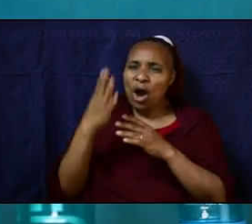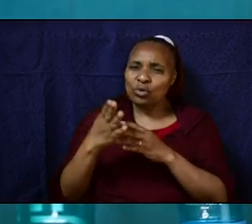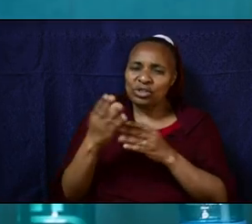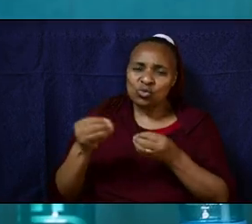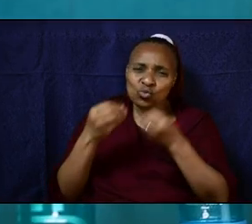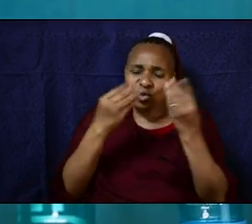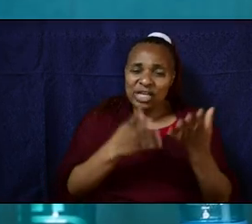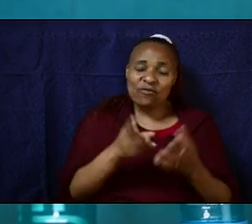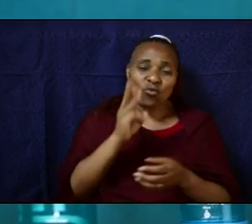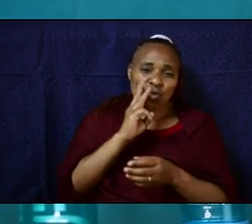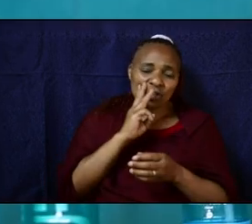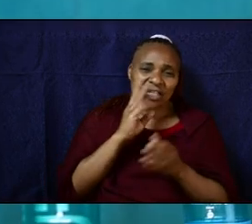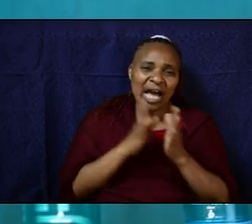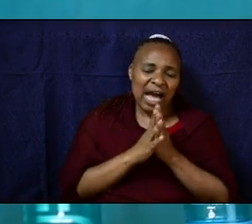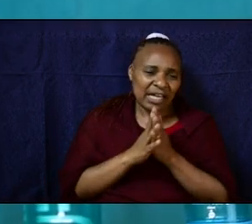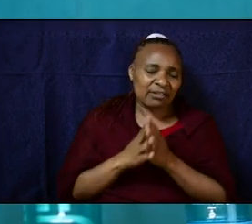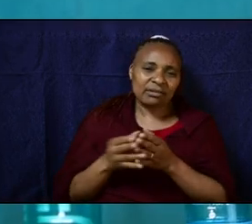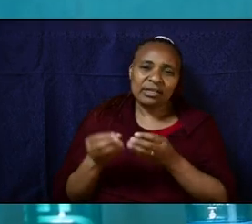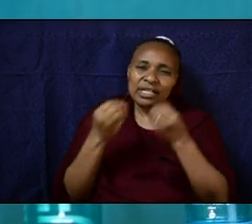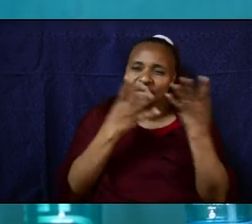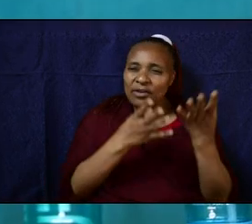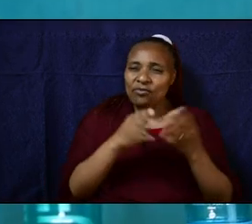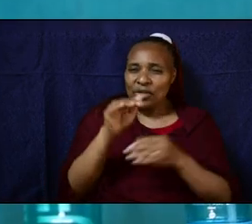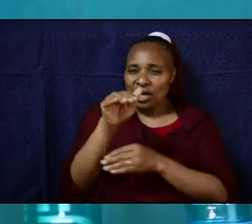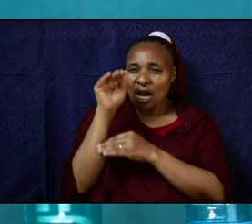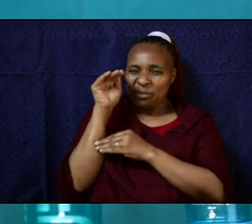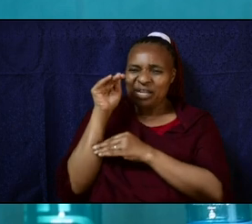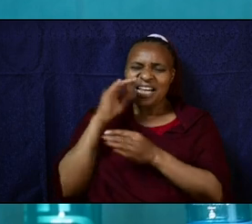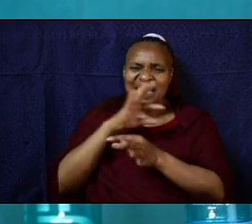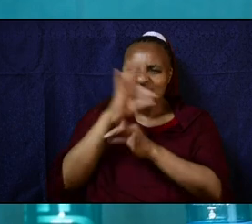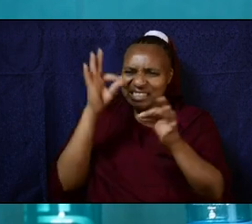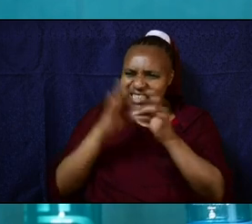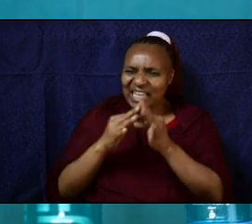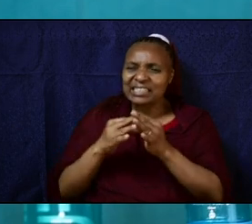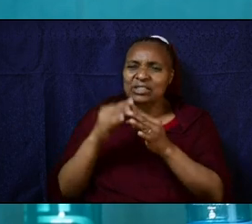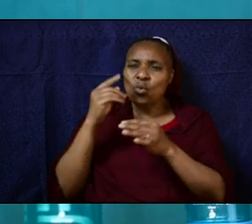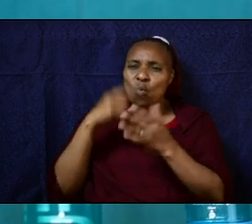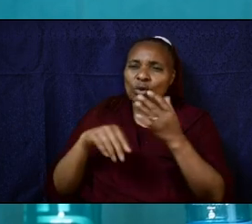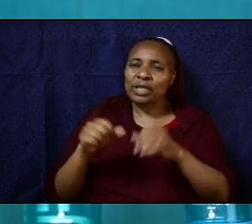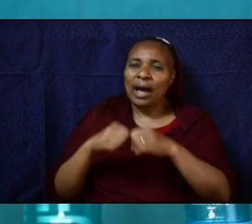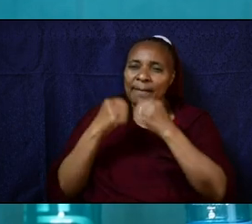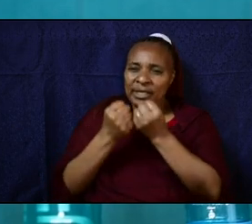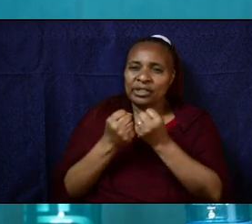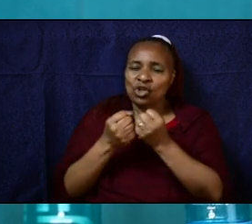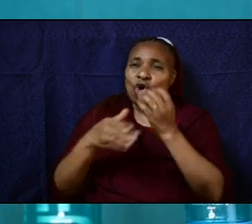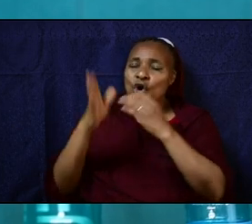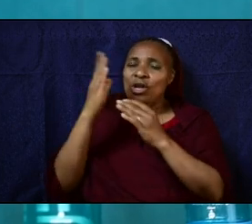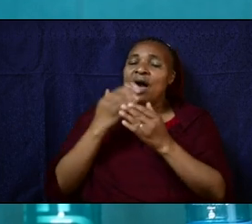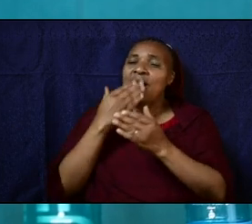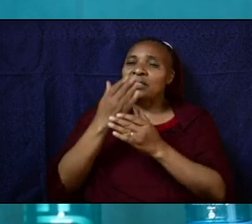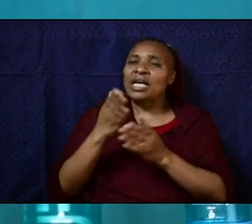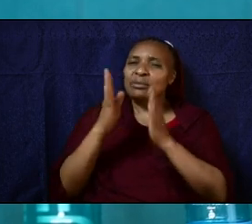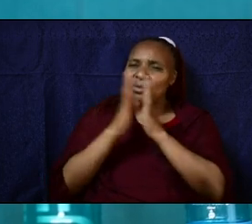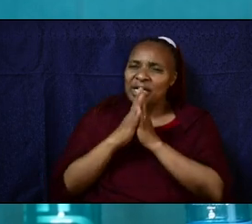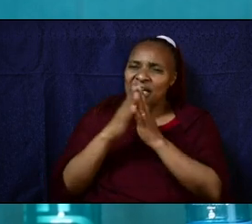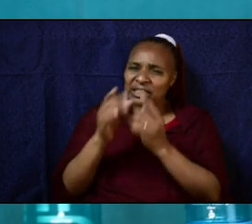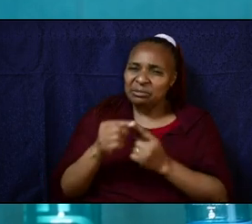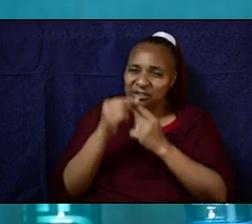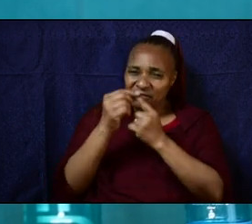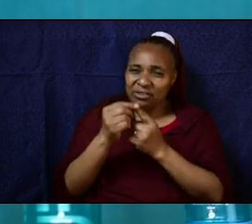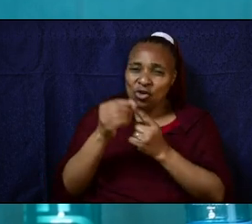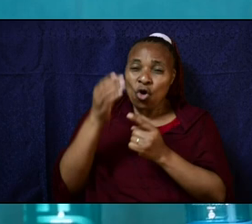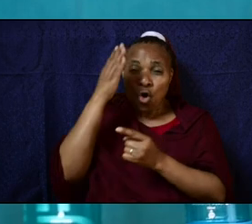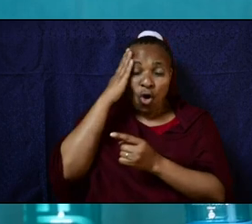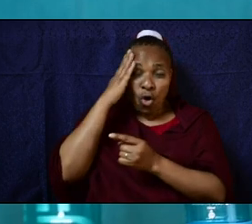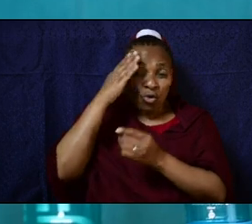and give water to the camels. And that's exactly what happened. God answers our prayers specifically. You know, as much as God is